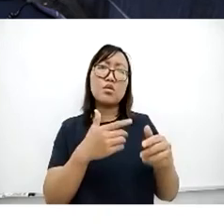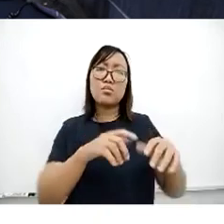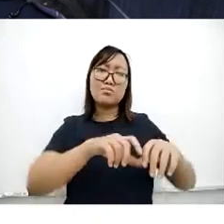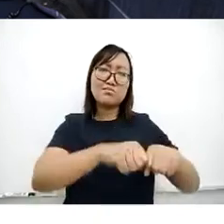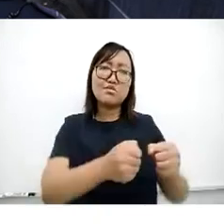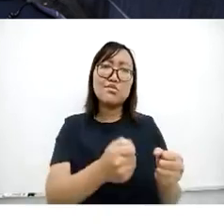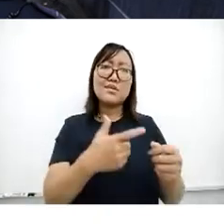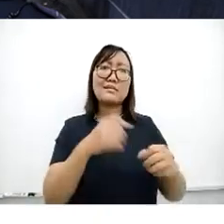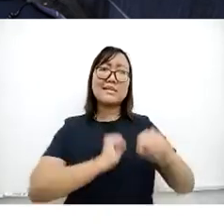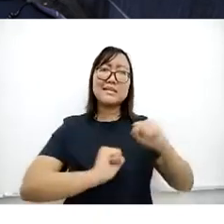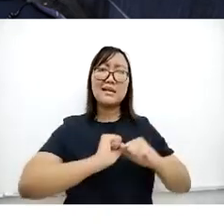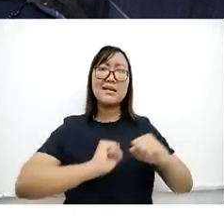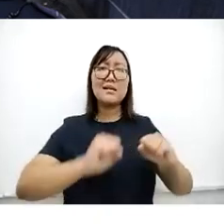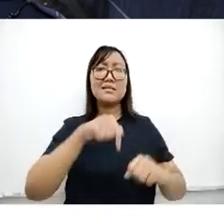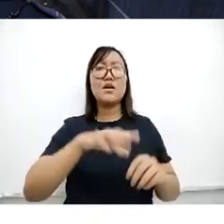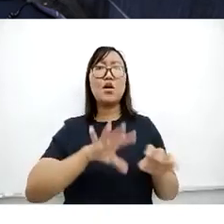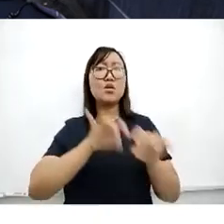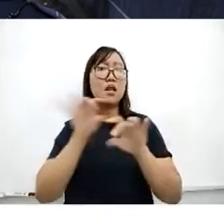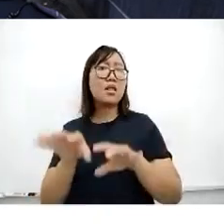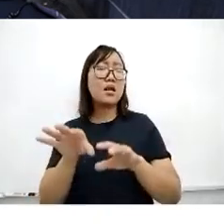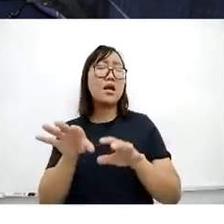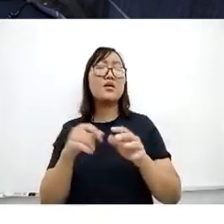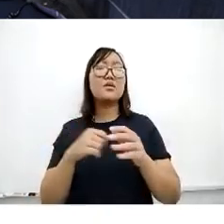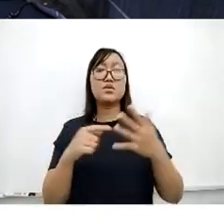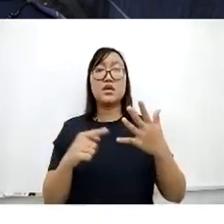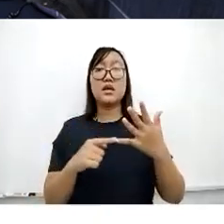recovery is very